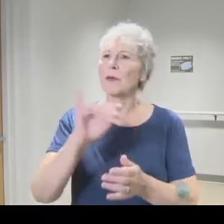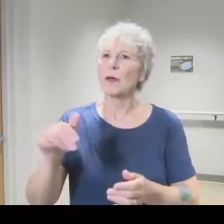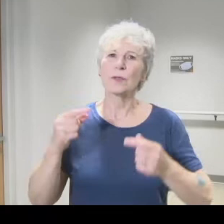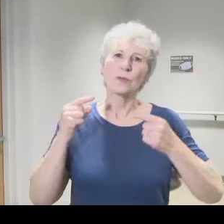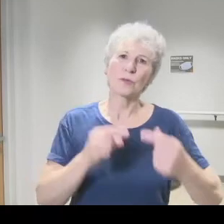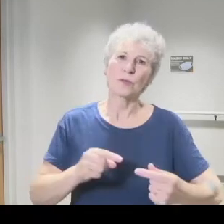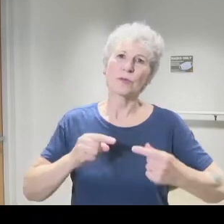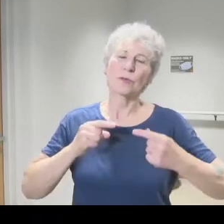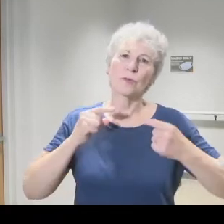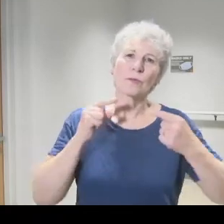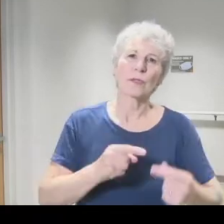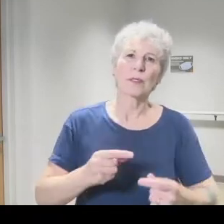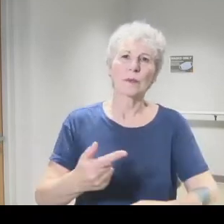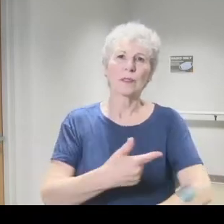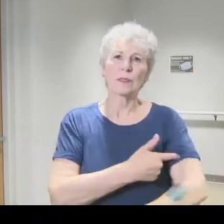with addiction,